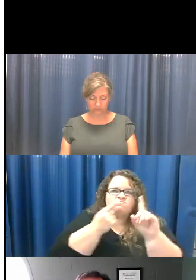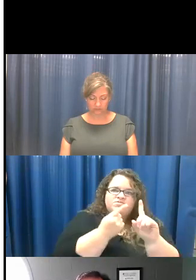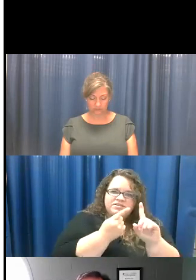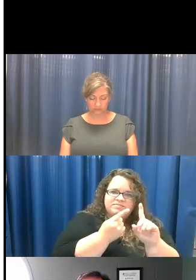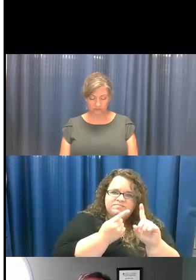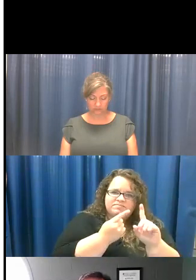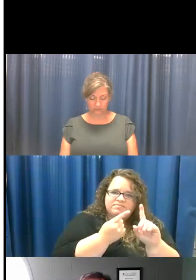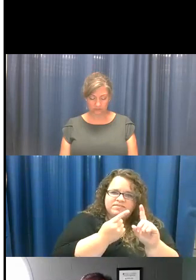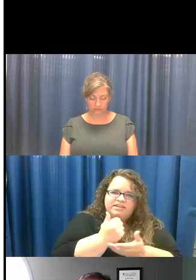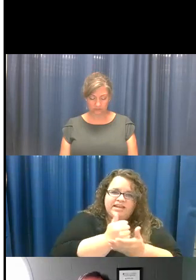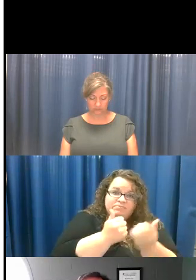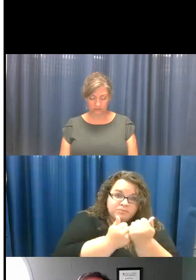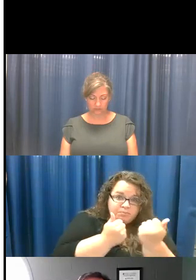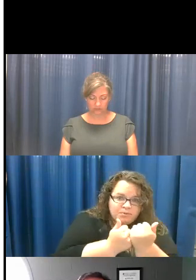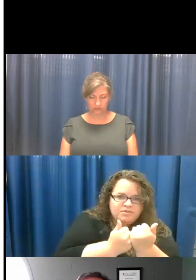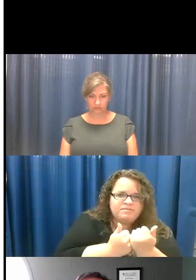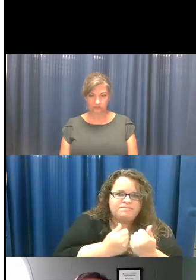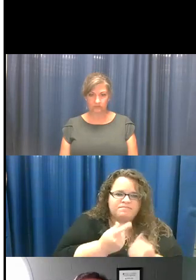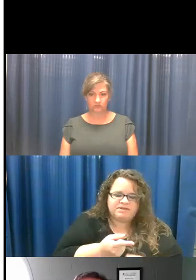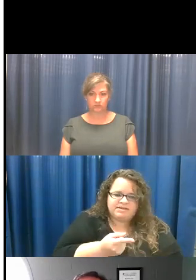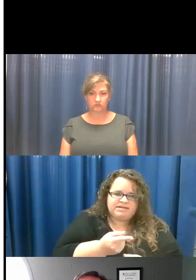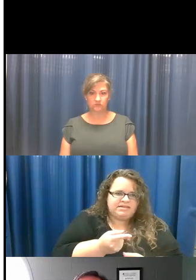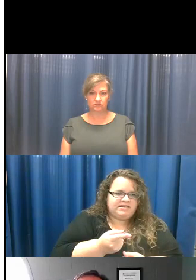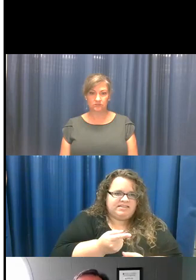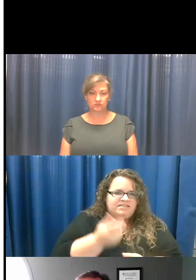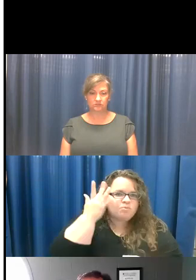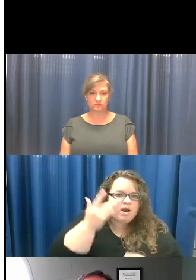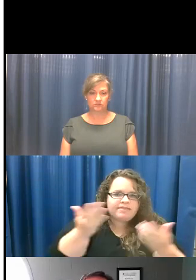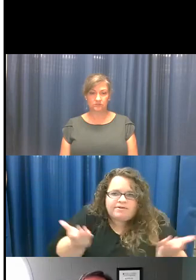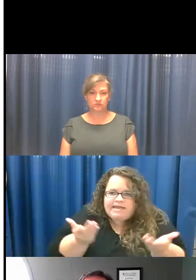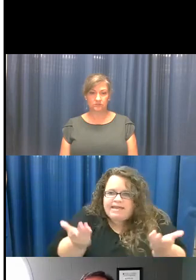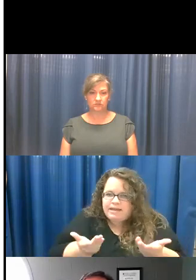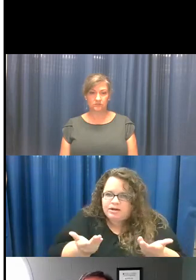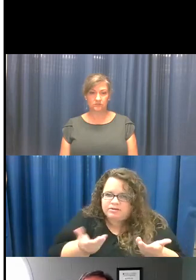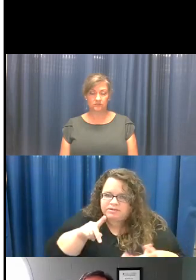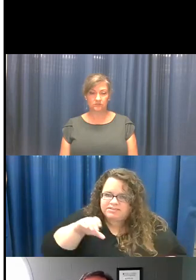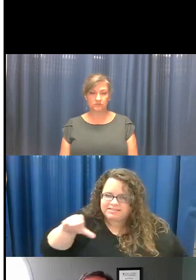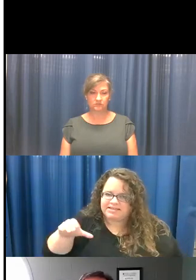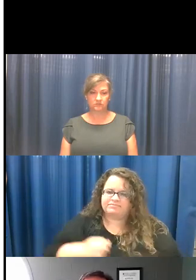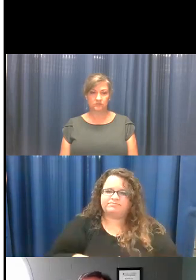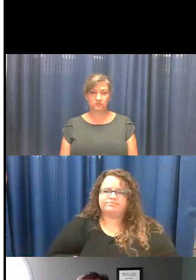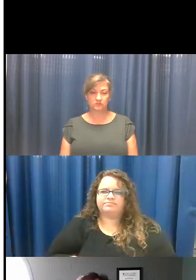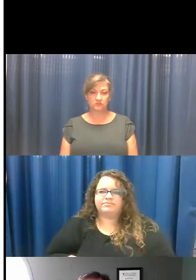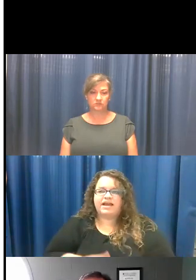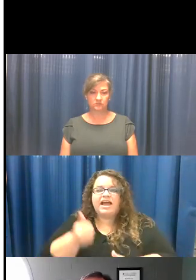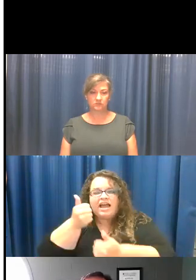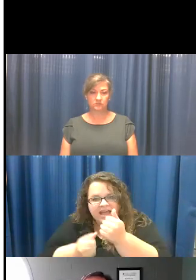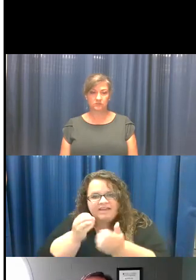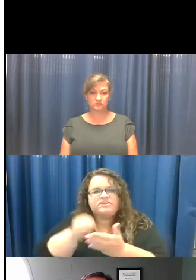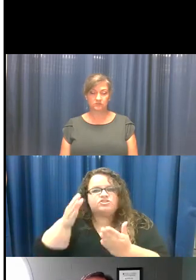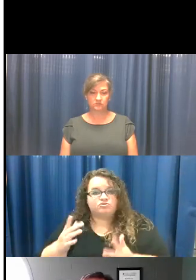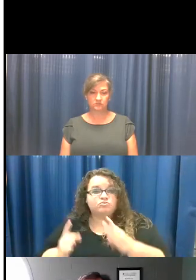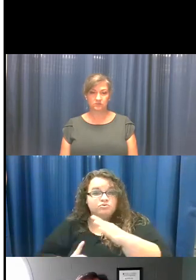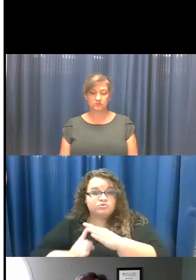that, and that has brought them to our campus. Every student that comes onto our campus or enrolls in